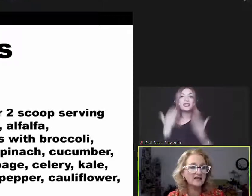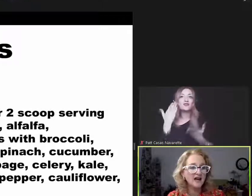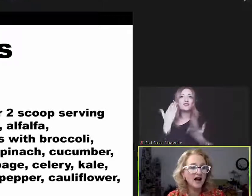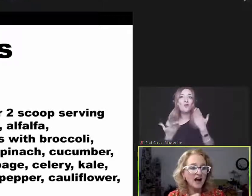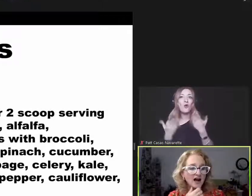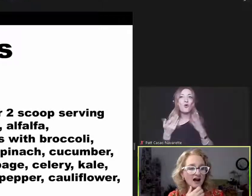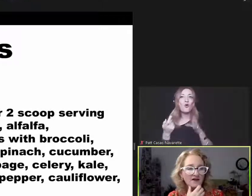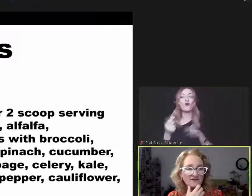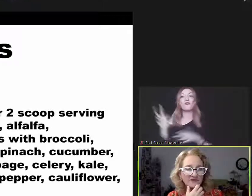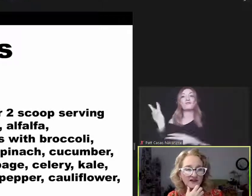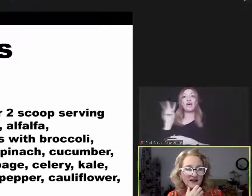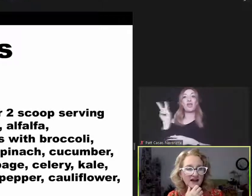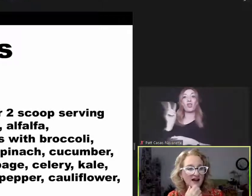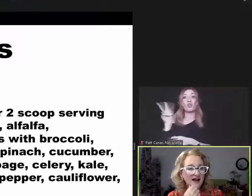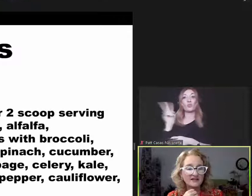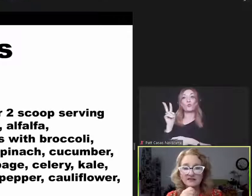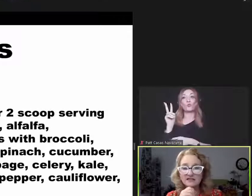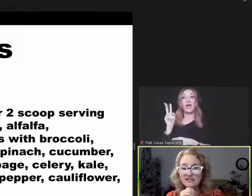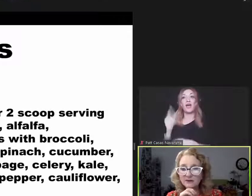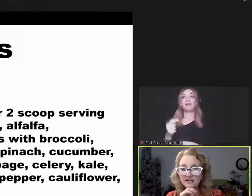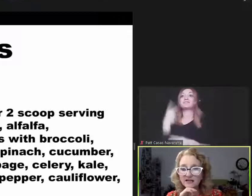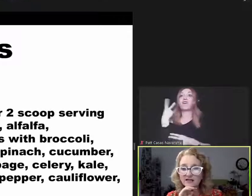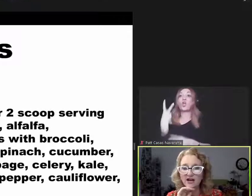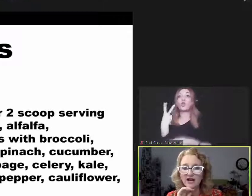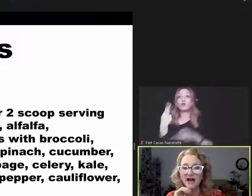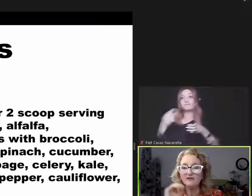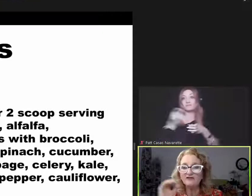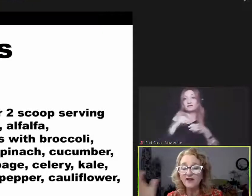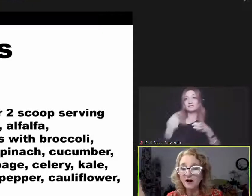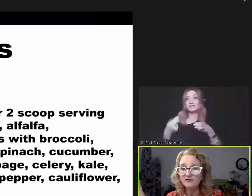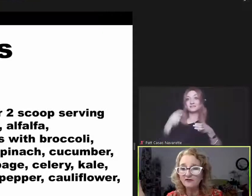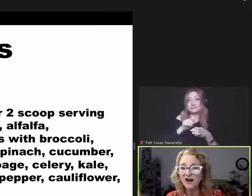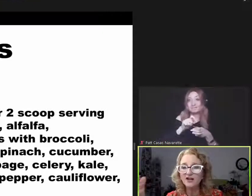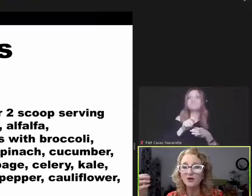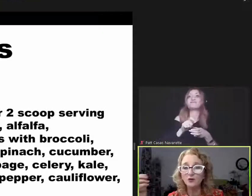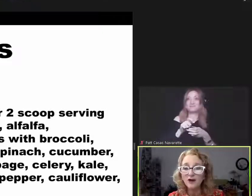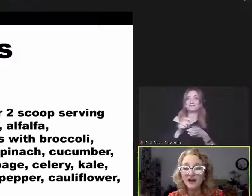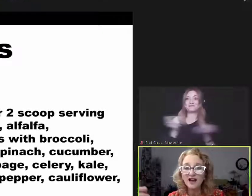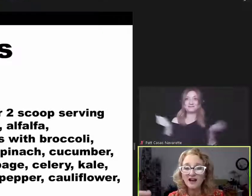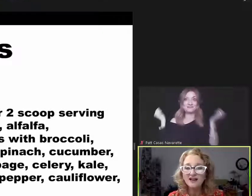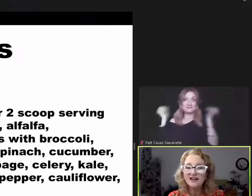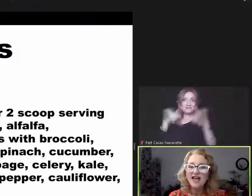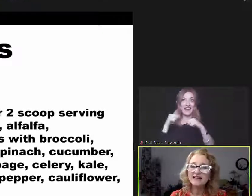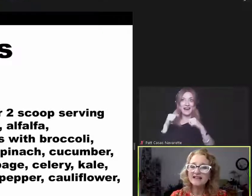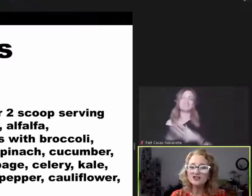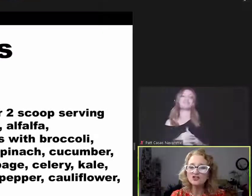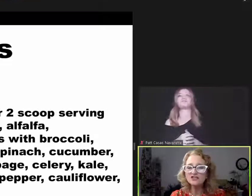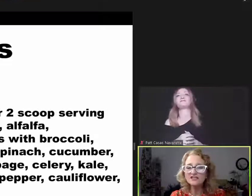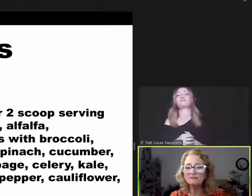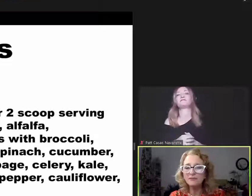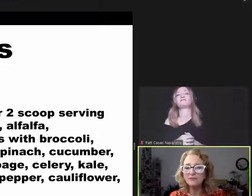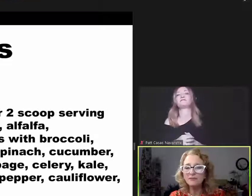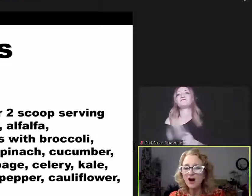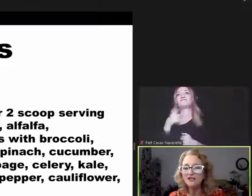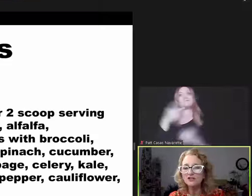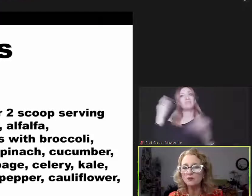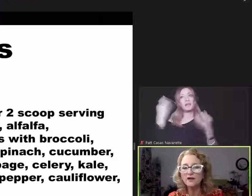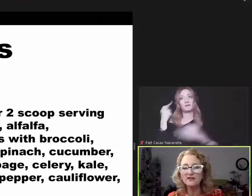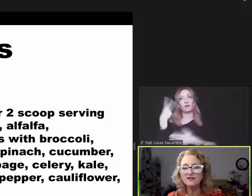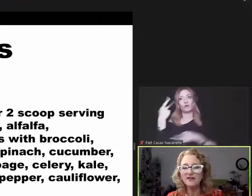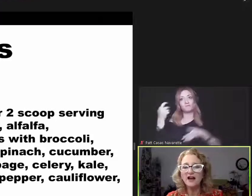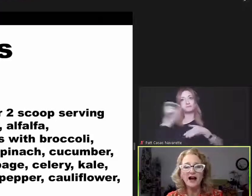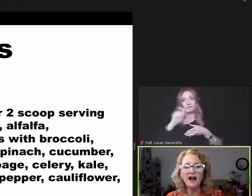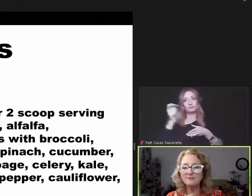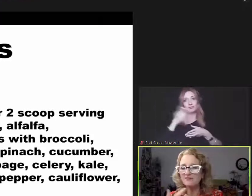base of spinach and alfalfa, chlorella, and it's just combined